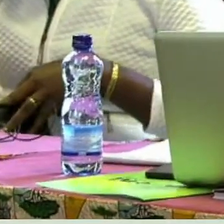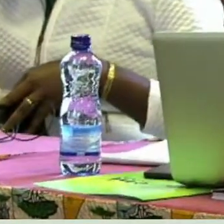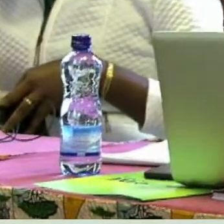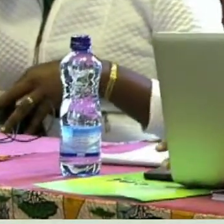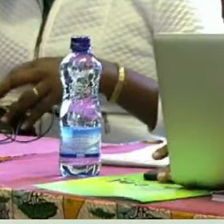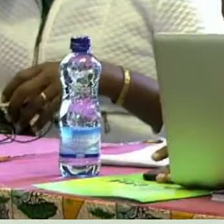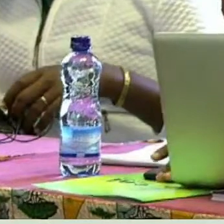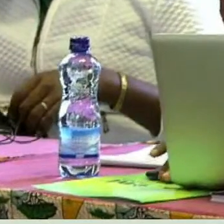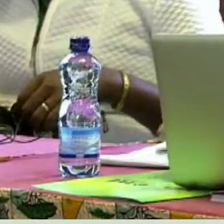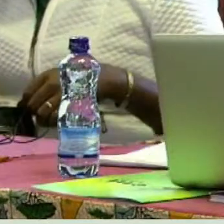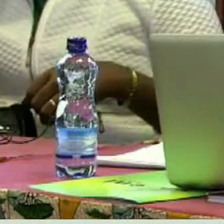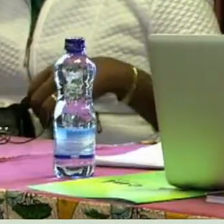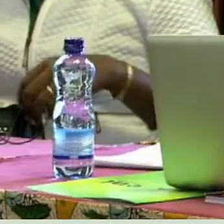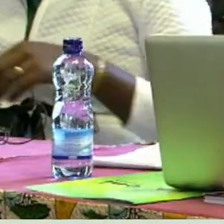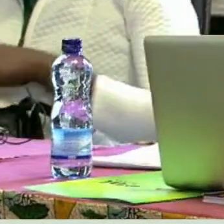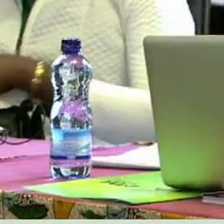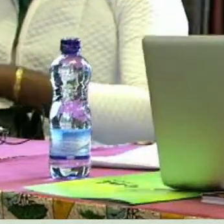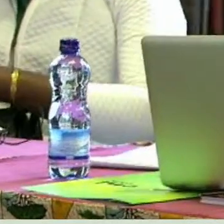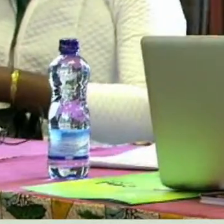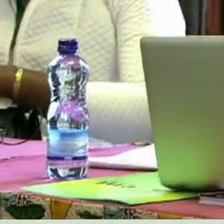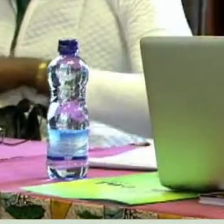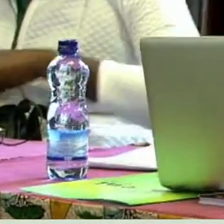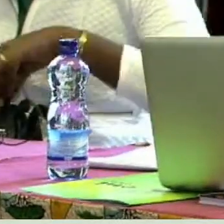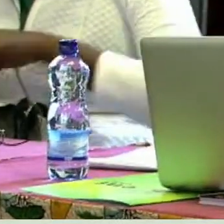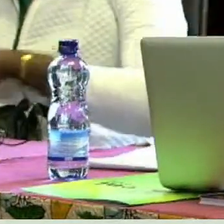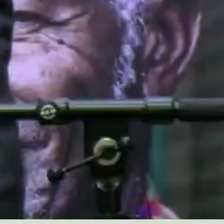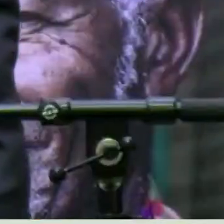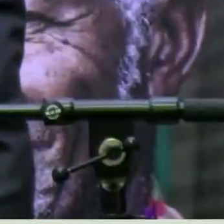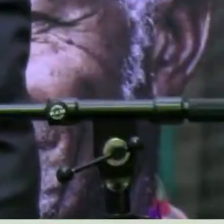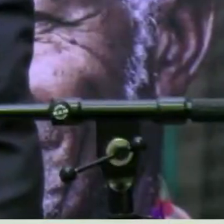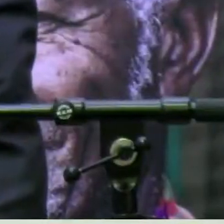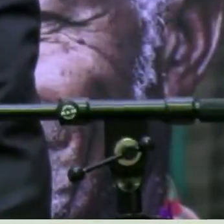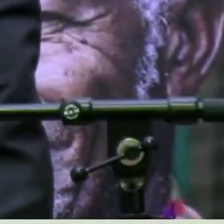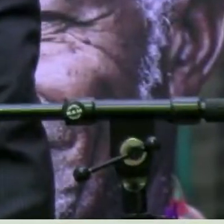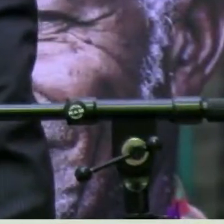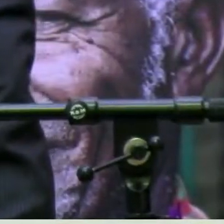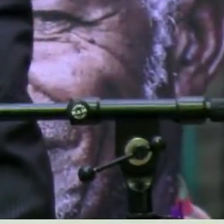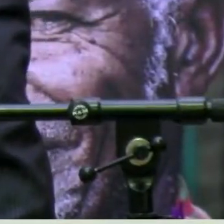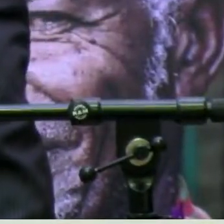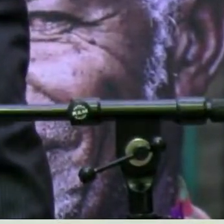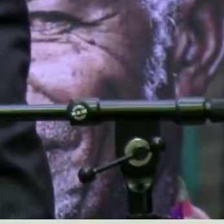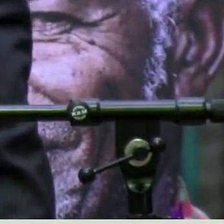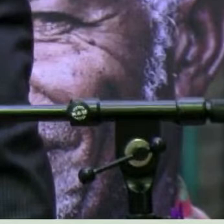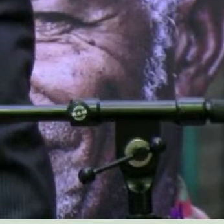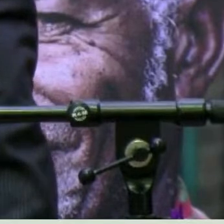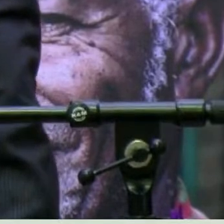Thank you, Dean Dr. Ruth Aura. Mine is just to